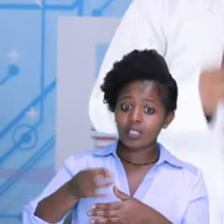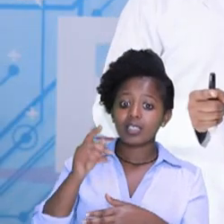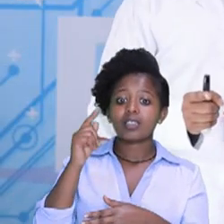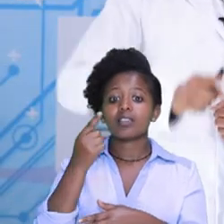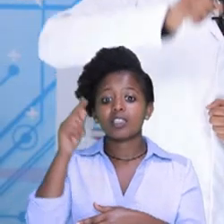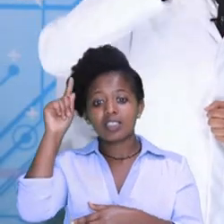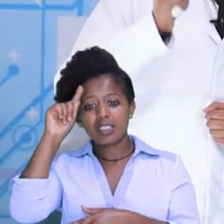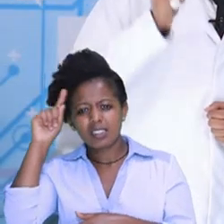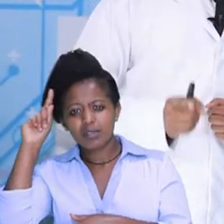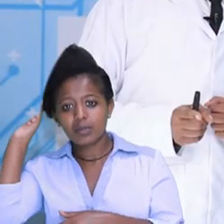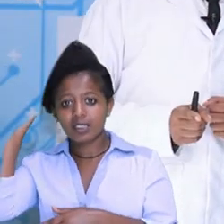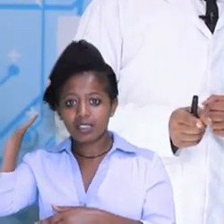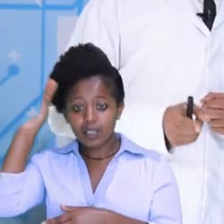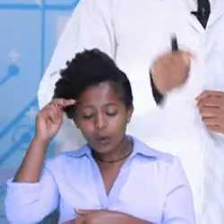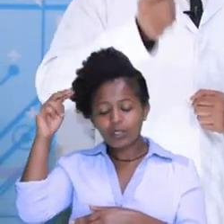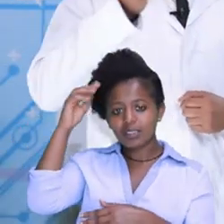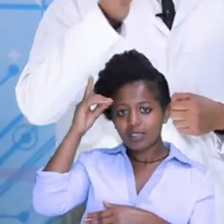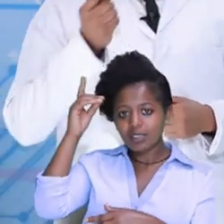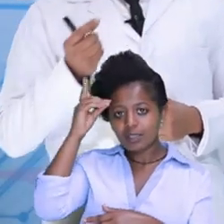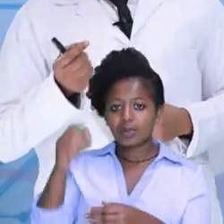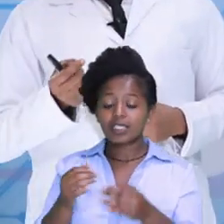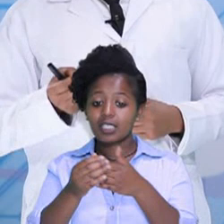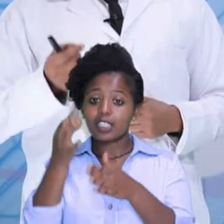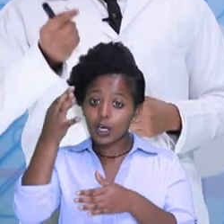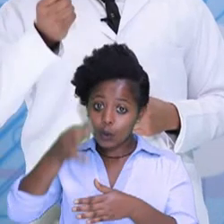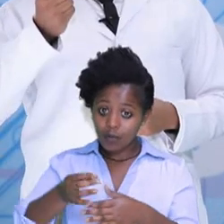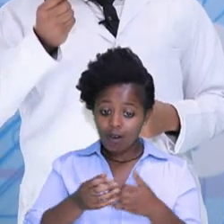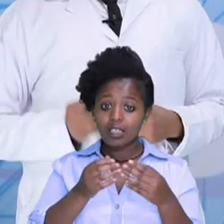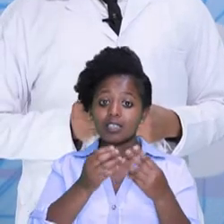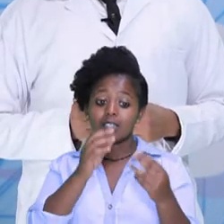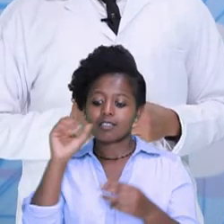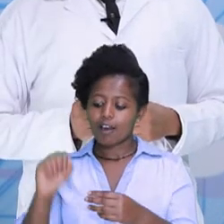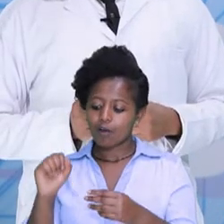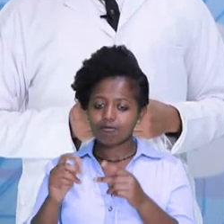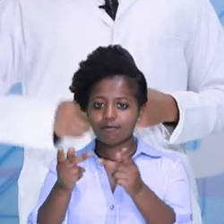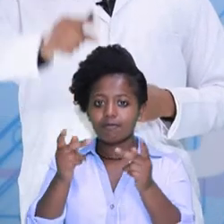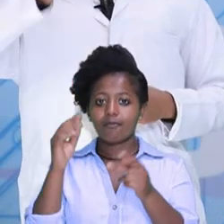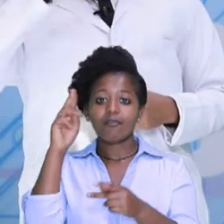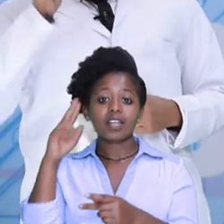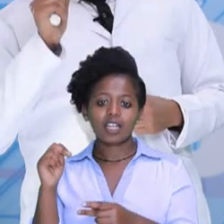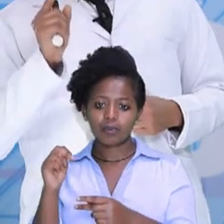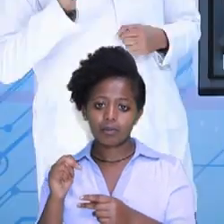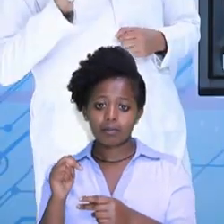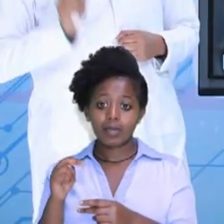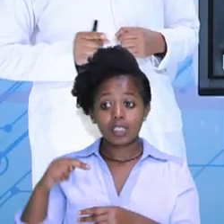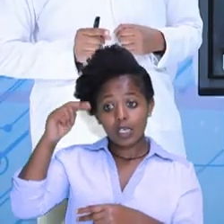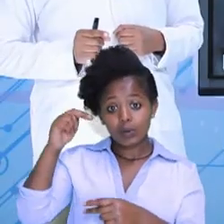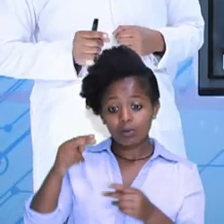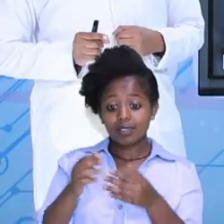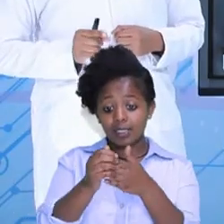Dinh Diem. Nguyen Dinh Diem, he was the leader of South Vietnam. The North